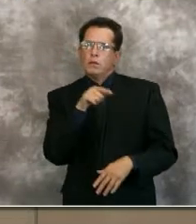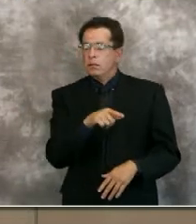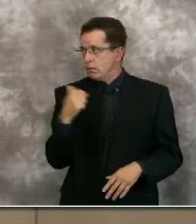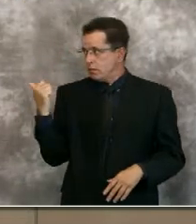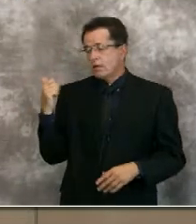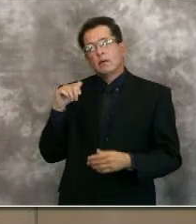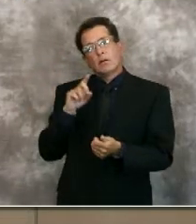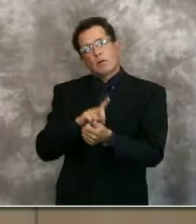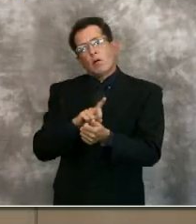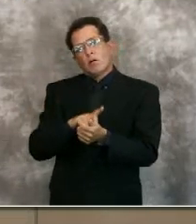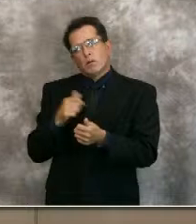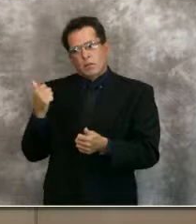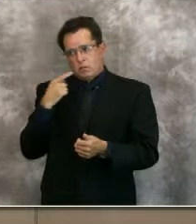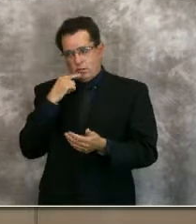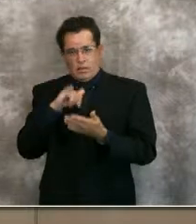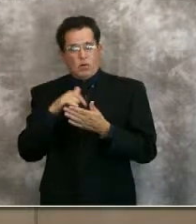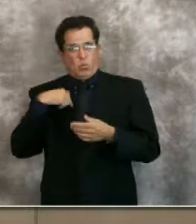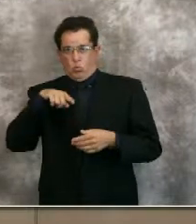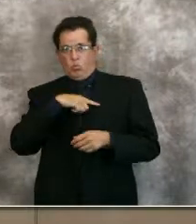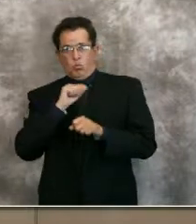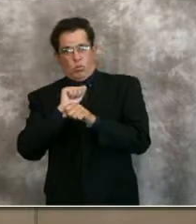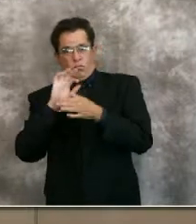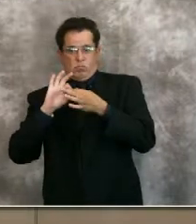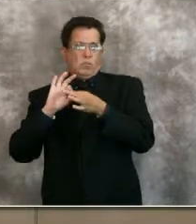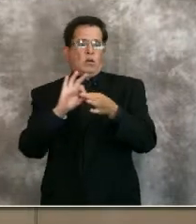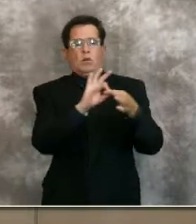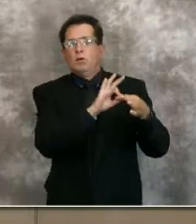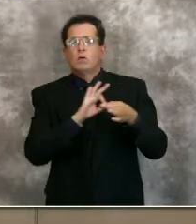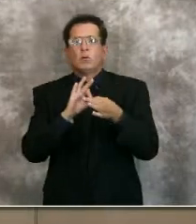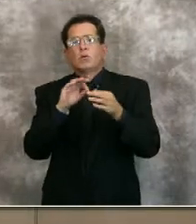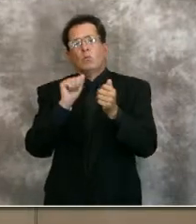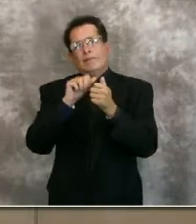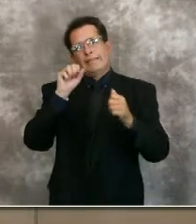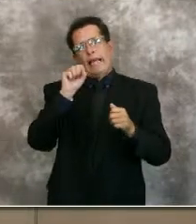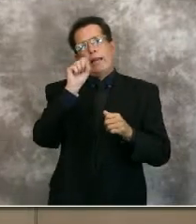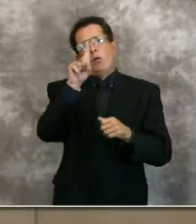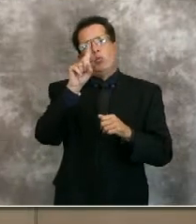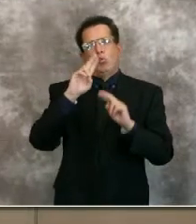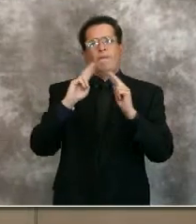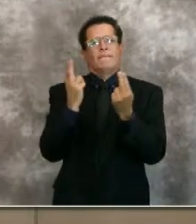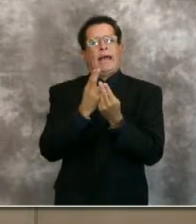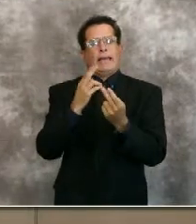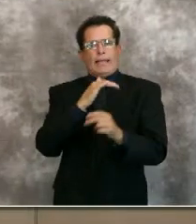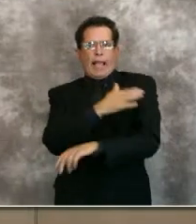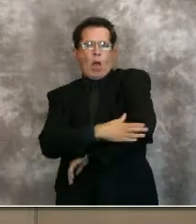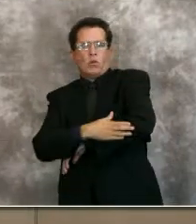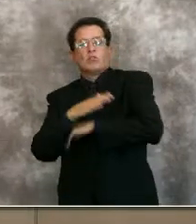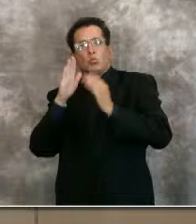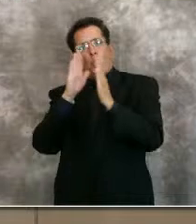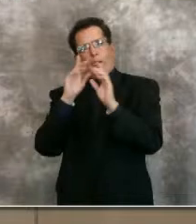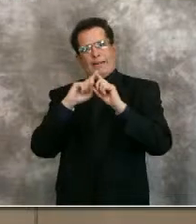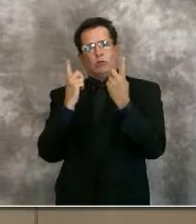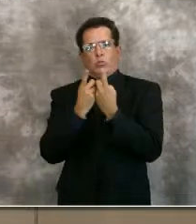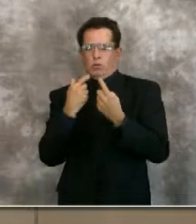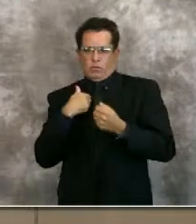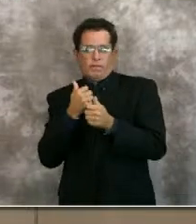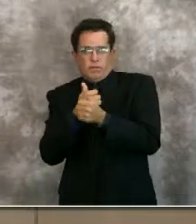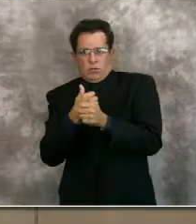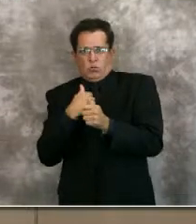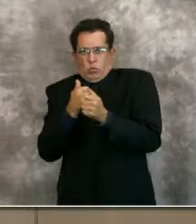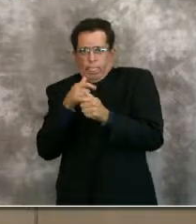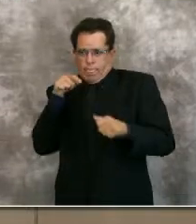has started is work in collaboration with the San Diego County Unified School District. And in our health officer's order, we